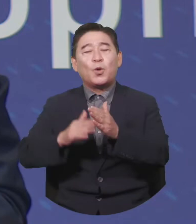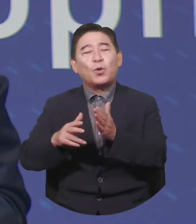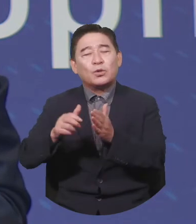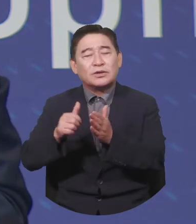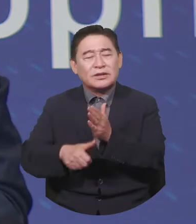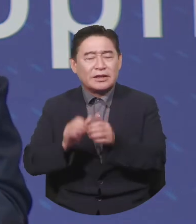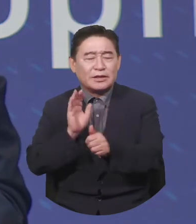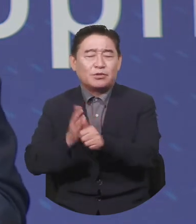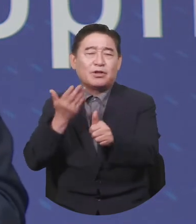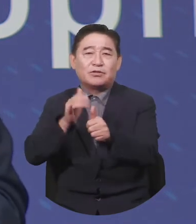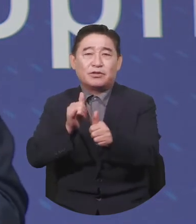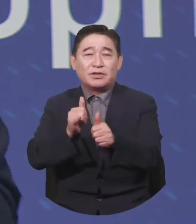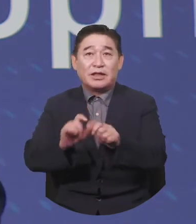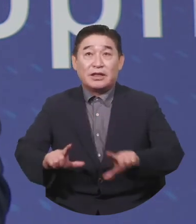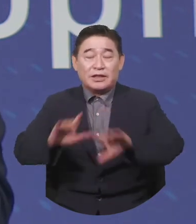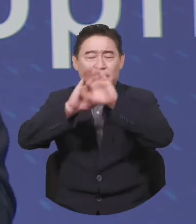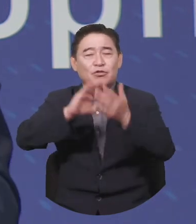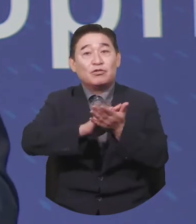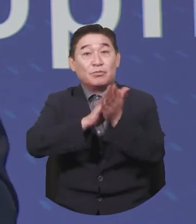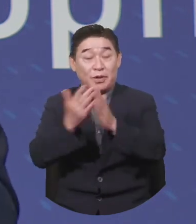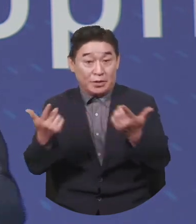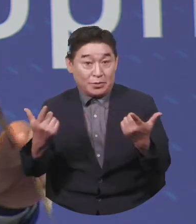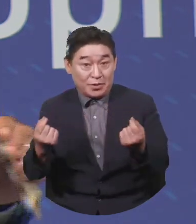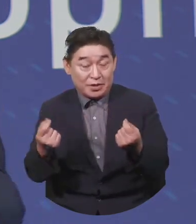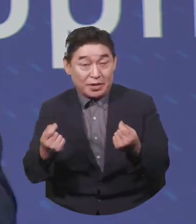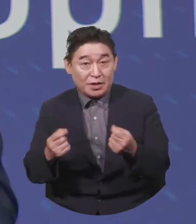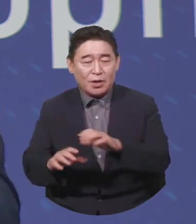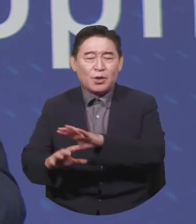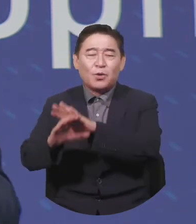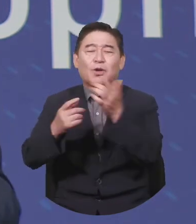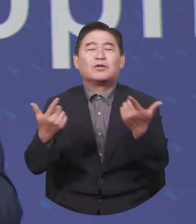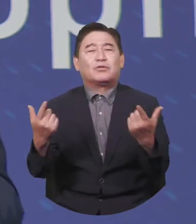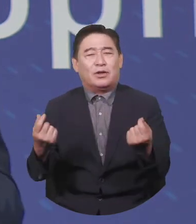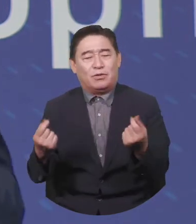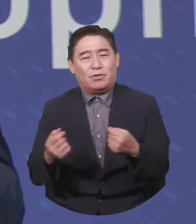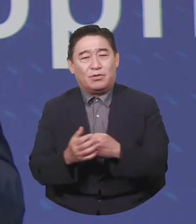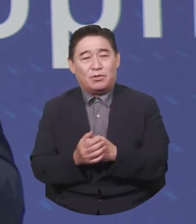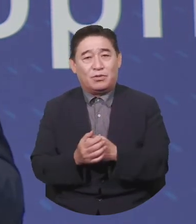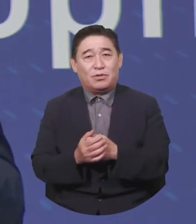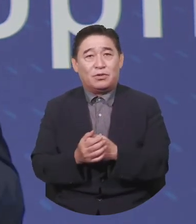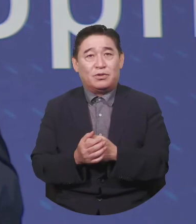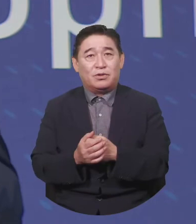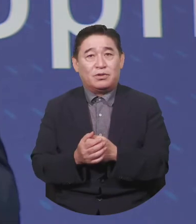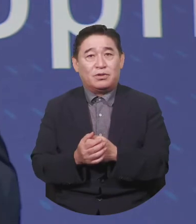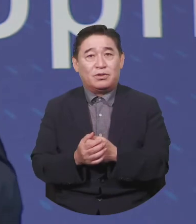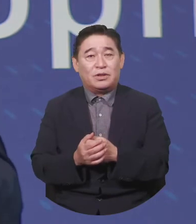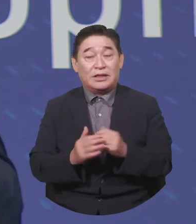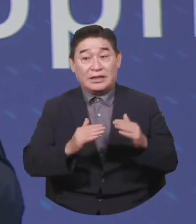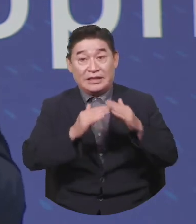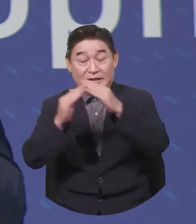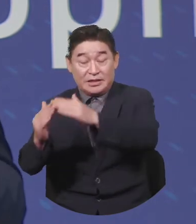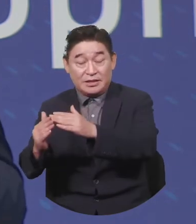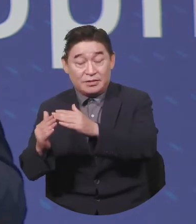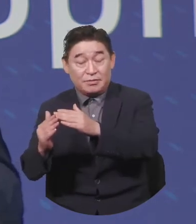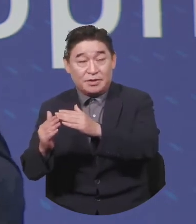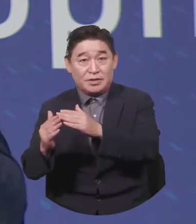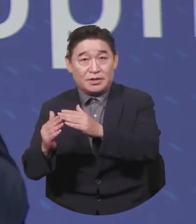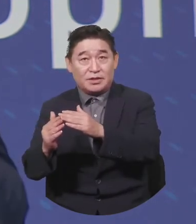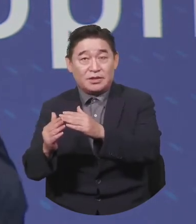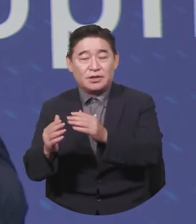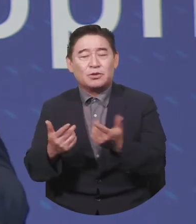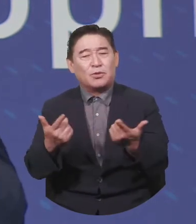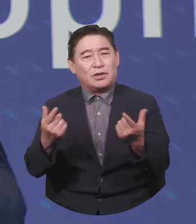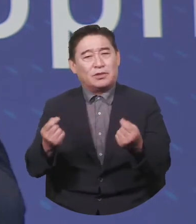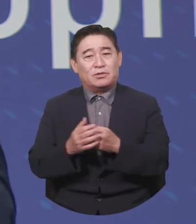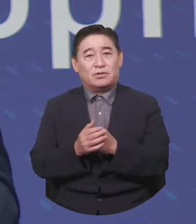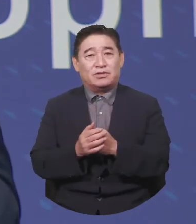with it, pandemic, you can take all of them, migration. Those are really global public goods, sometimes global